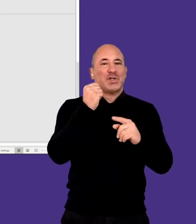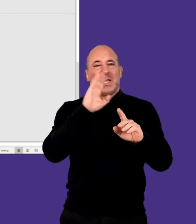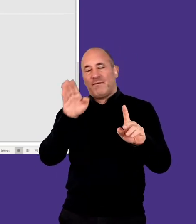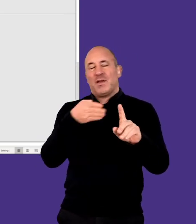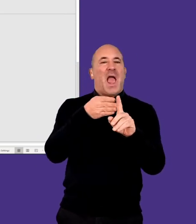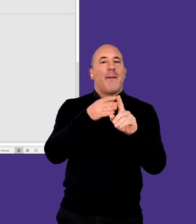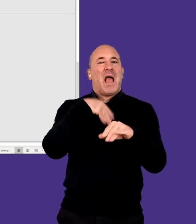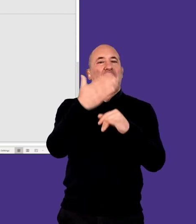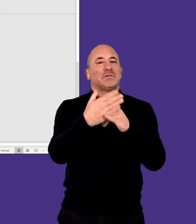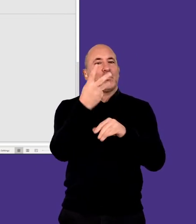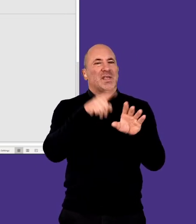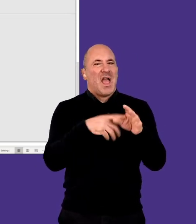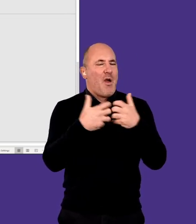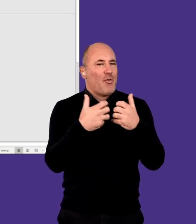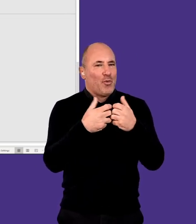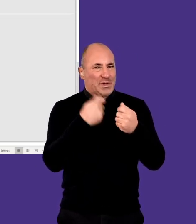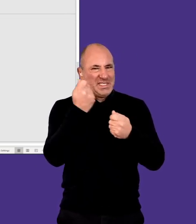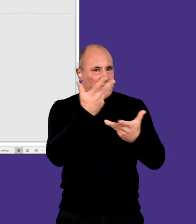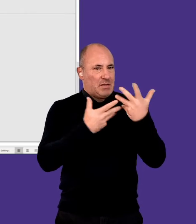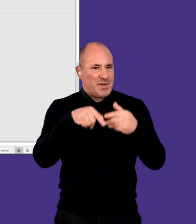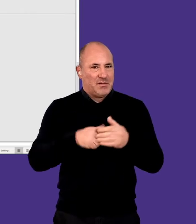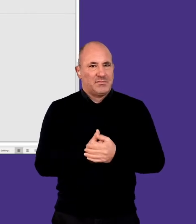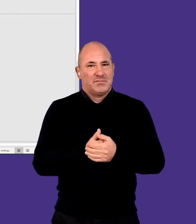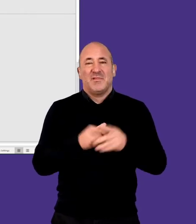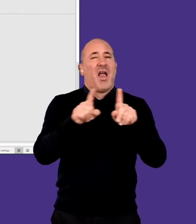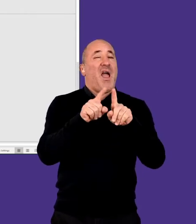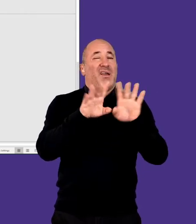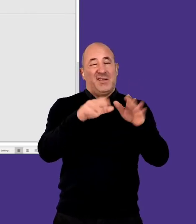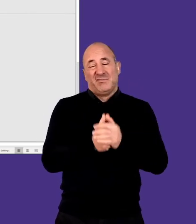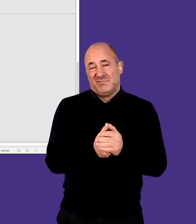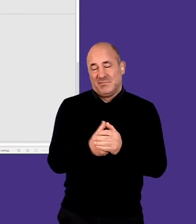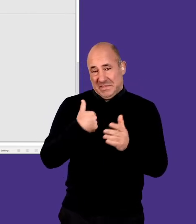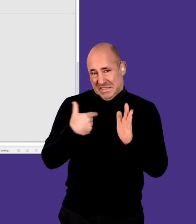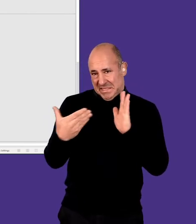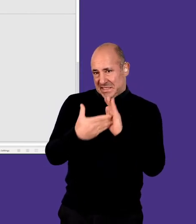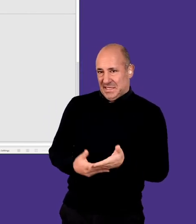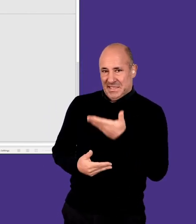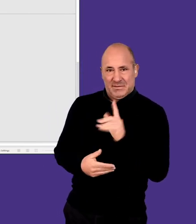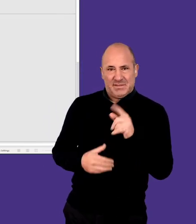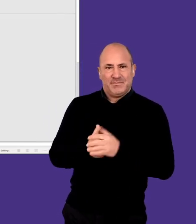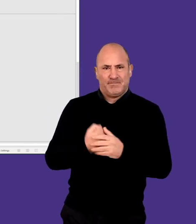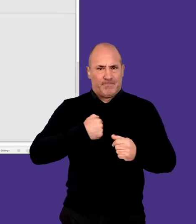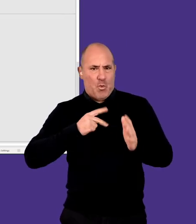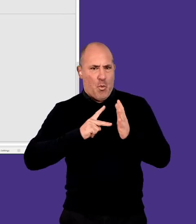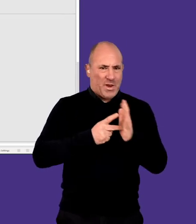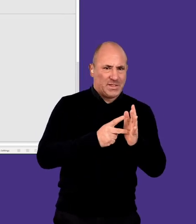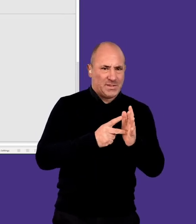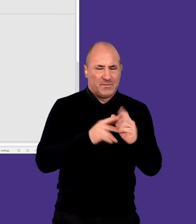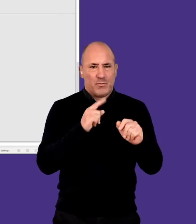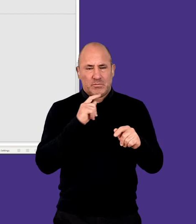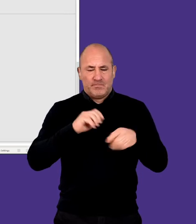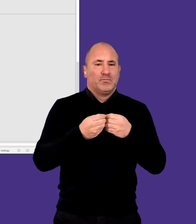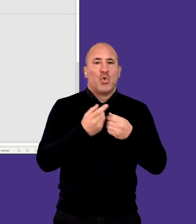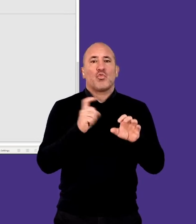goal at the end of the 3-year investment. For example, I've added in here that my organisation will